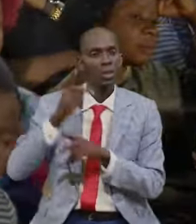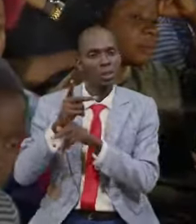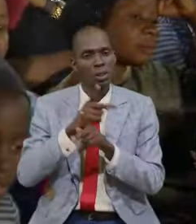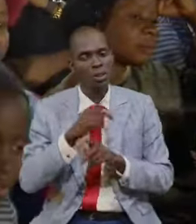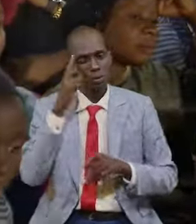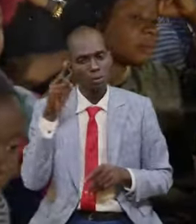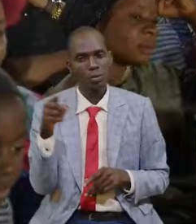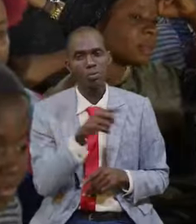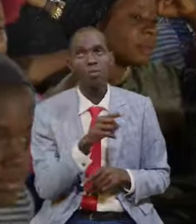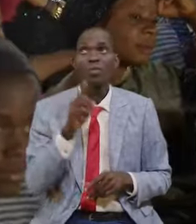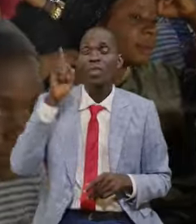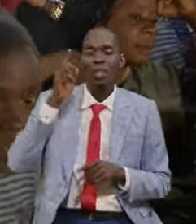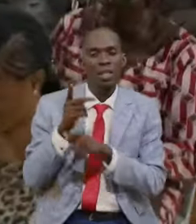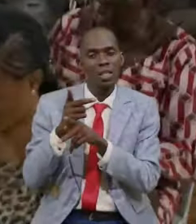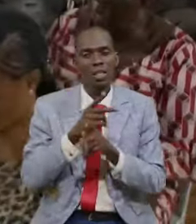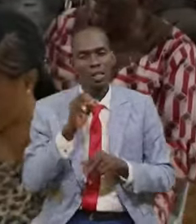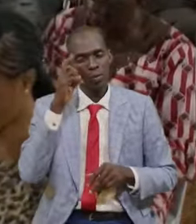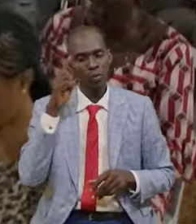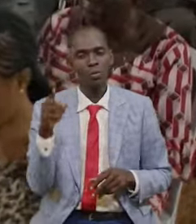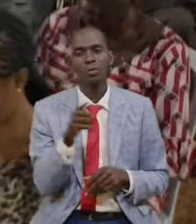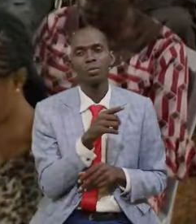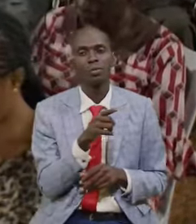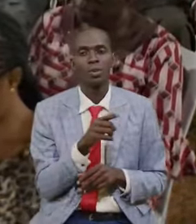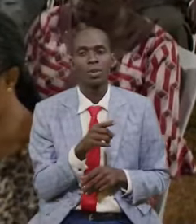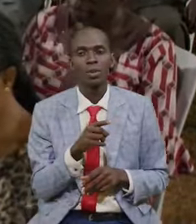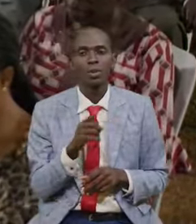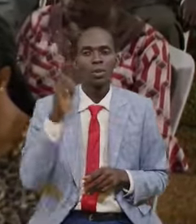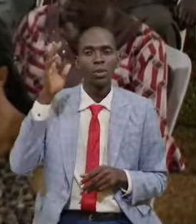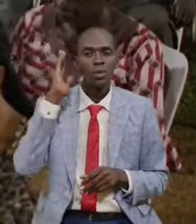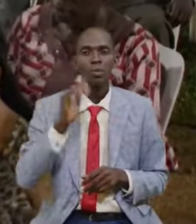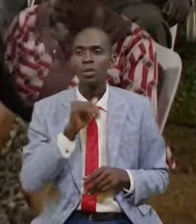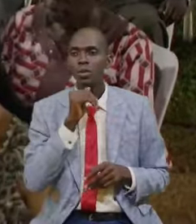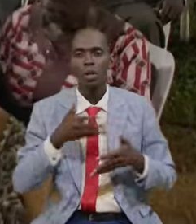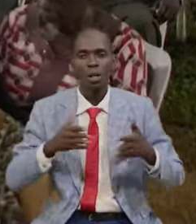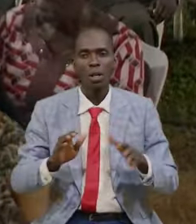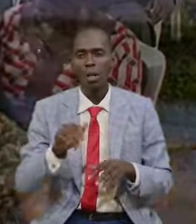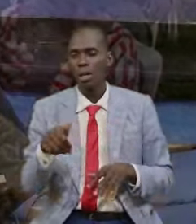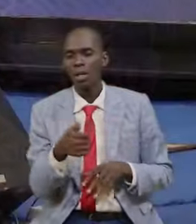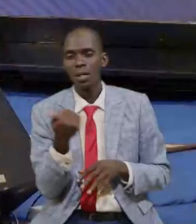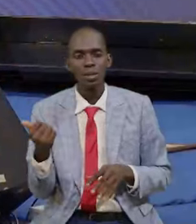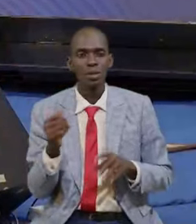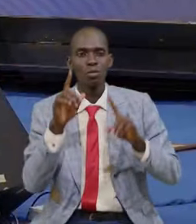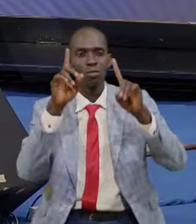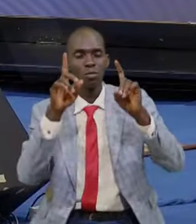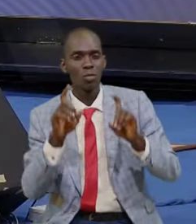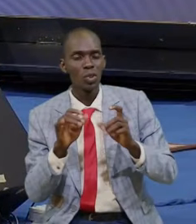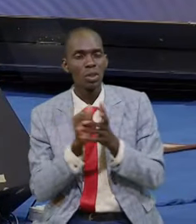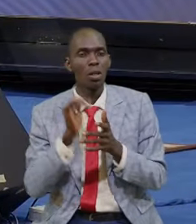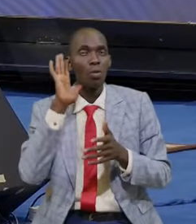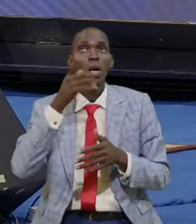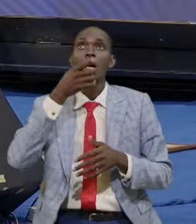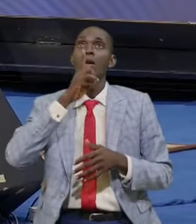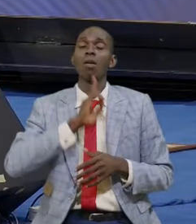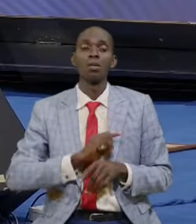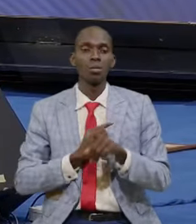He cares for you. He'll not allow any trial that will swallow you up. He cares for